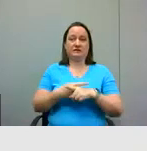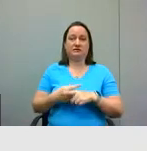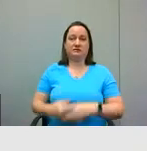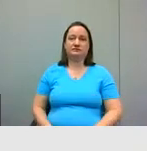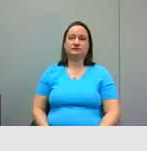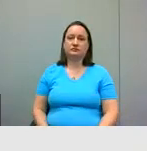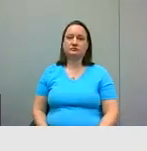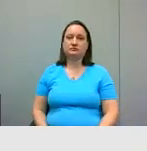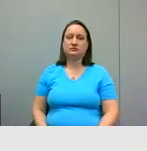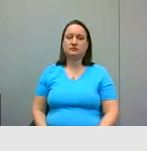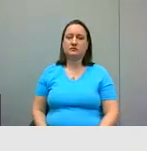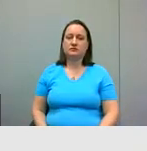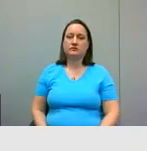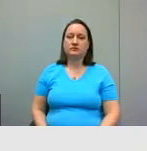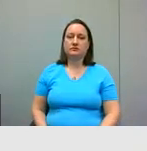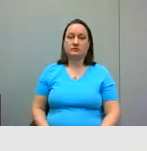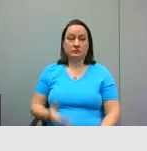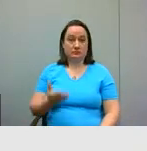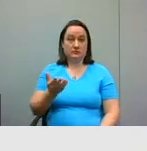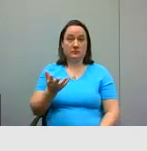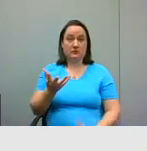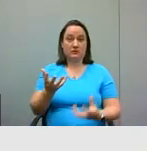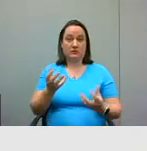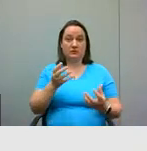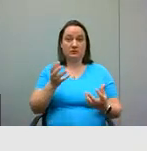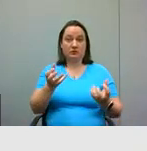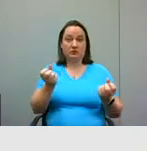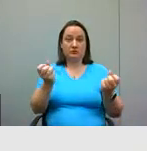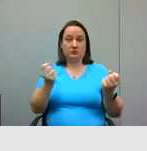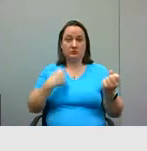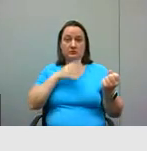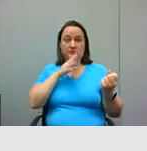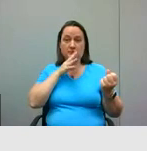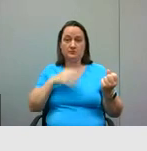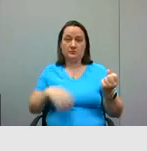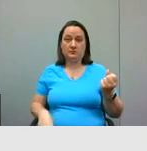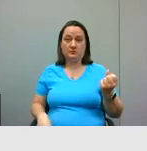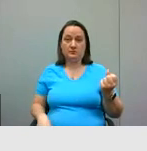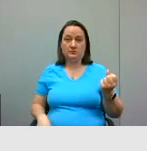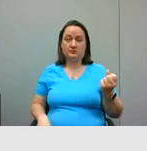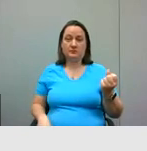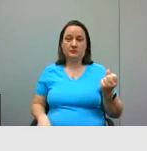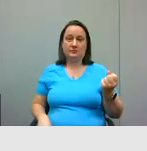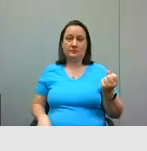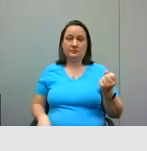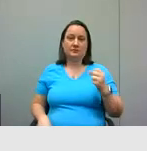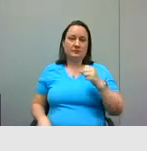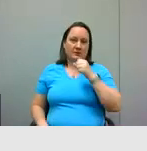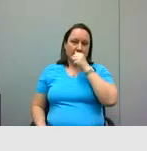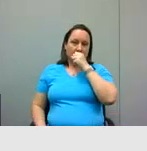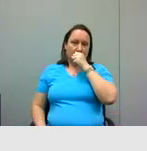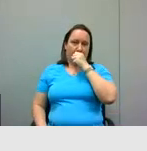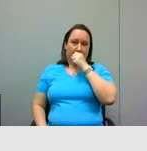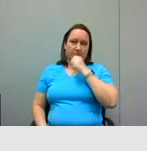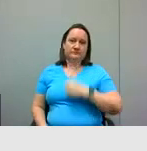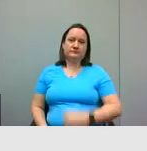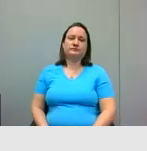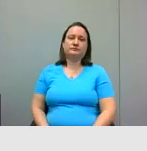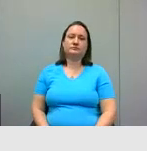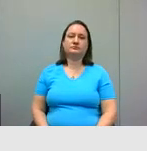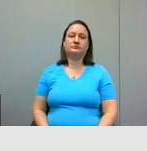Okay, Aaron, either. Sean, either. Hi, Commissioner Hayfield. You're